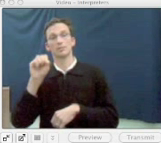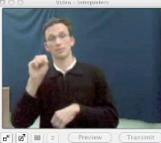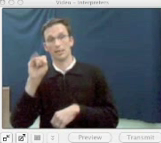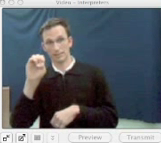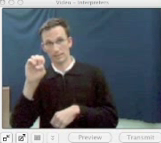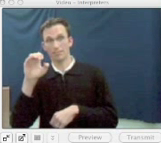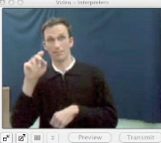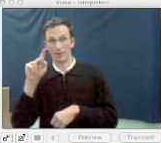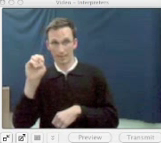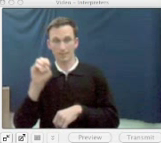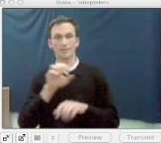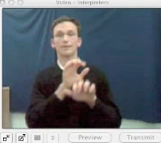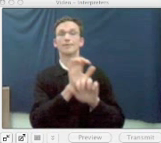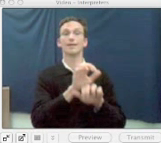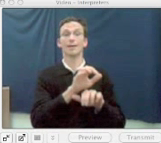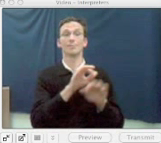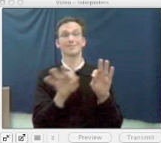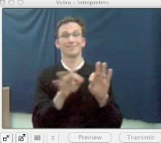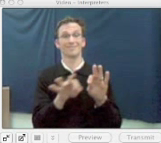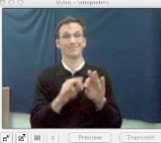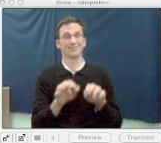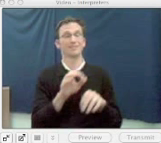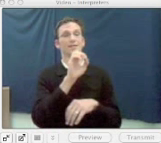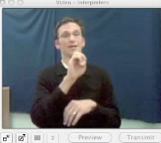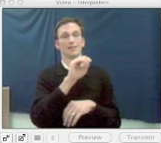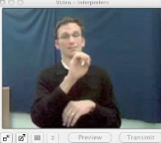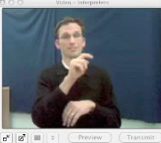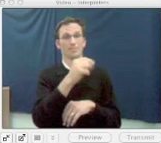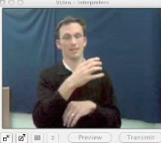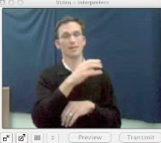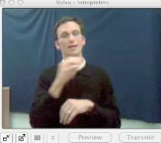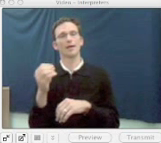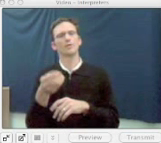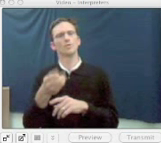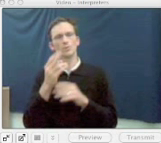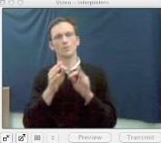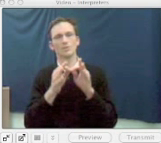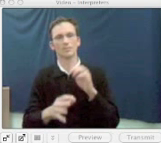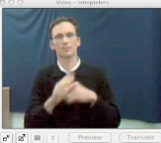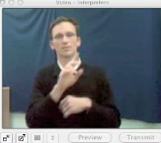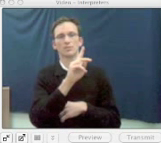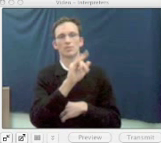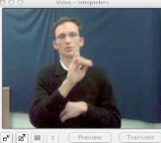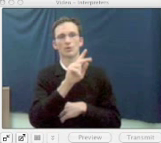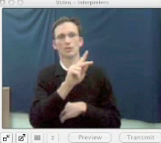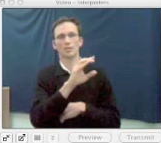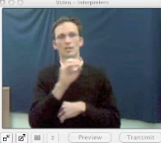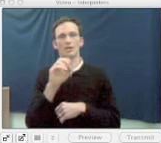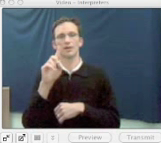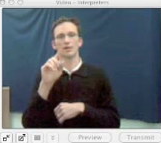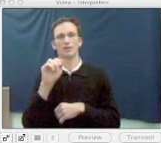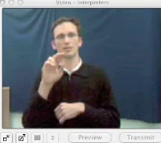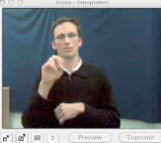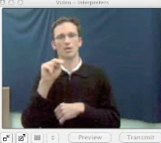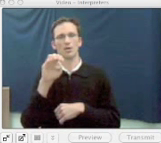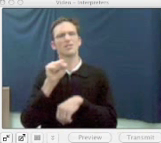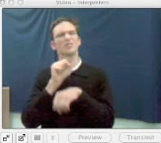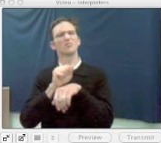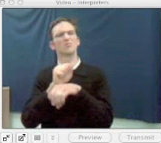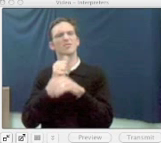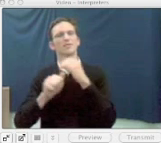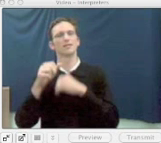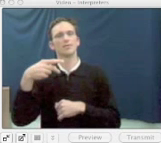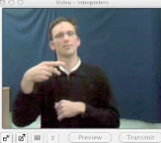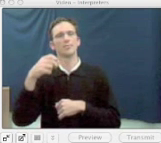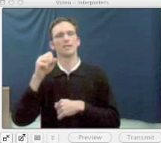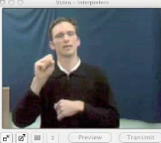our 2 interpreters, Kirk and Darlene from Professional Sign Language, Inc. And just a reminder to you all, the